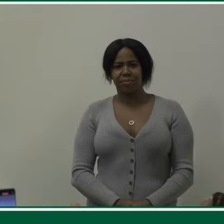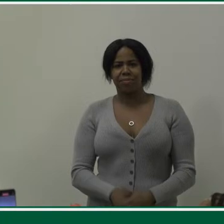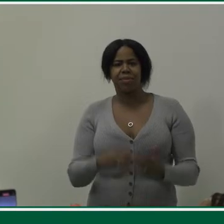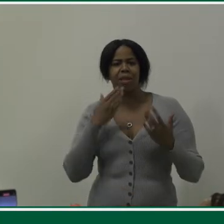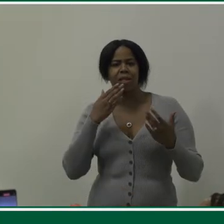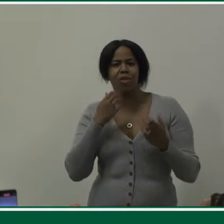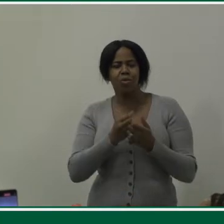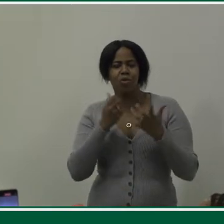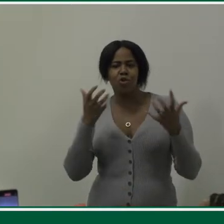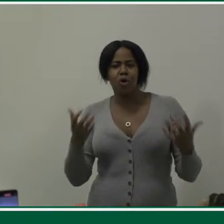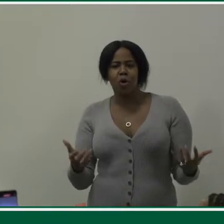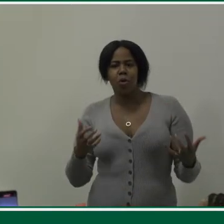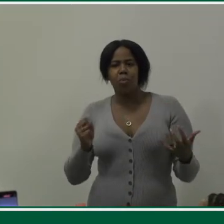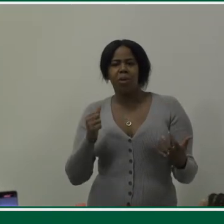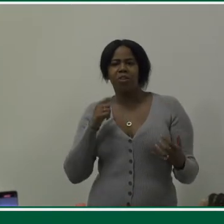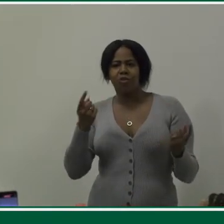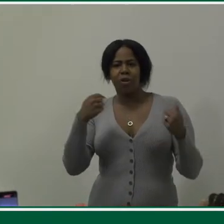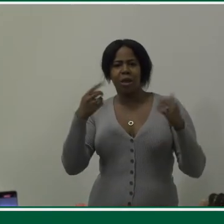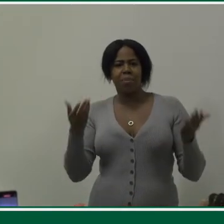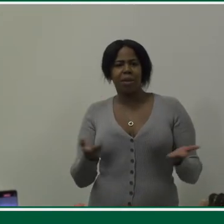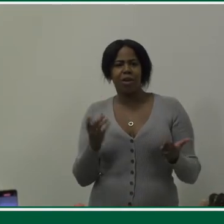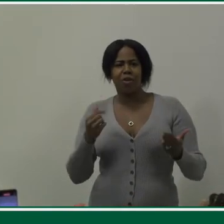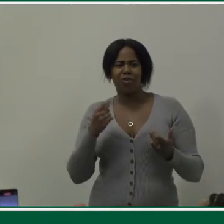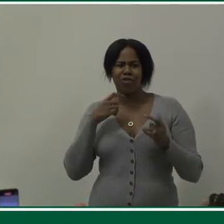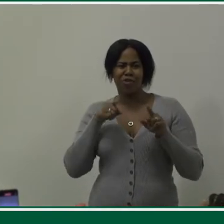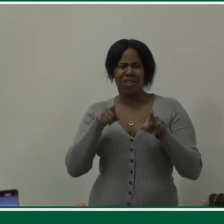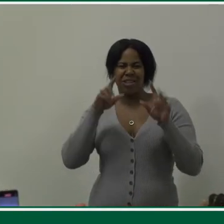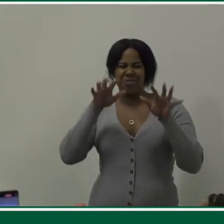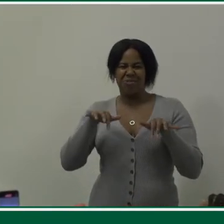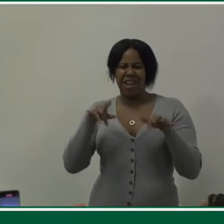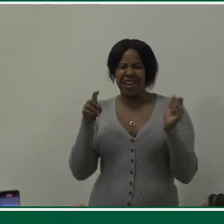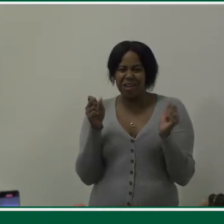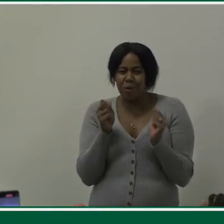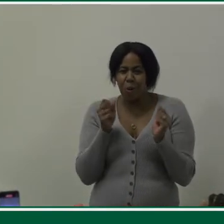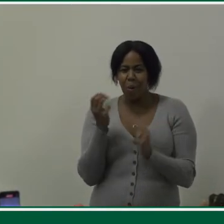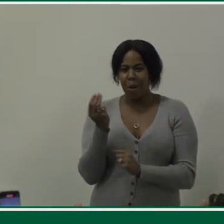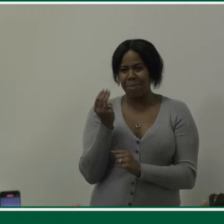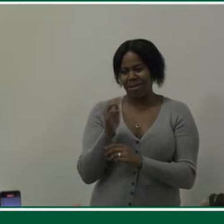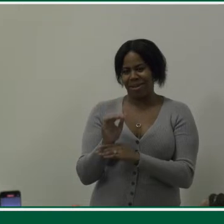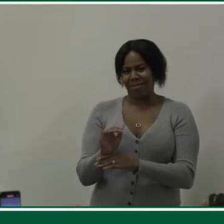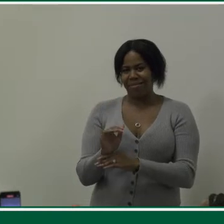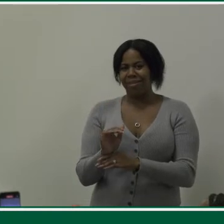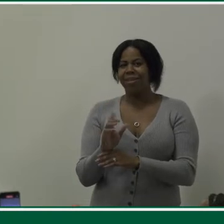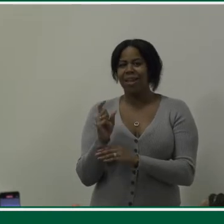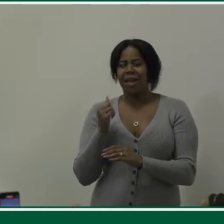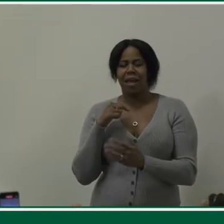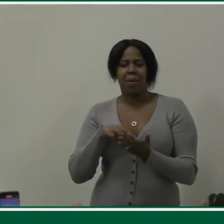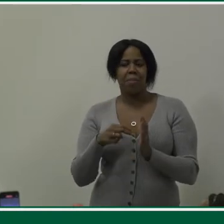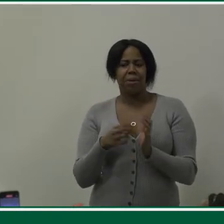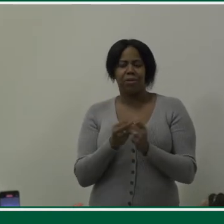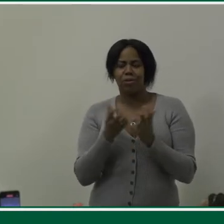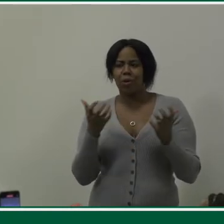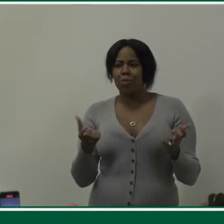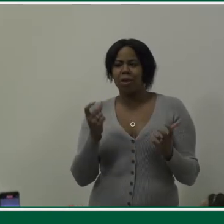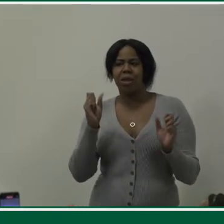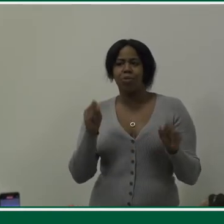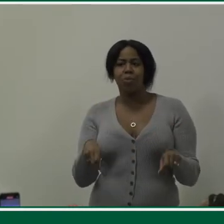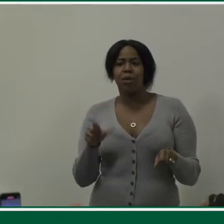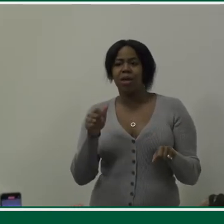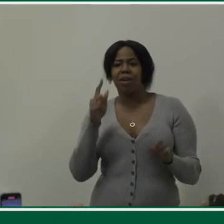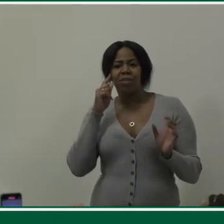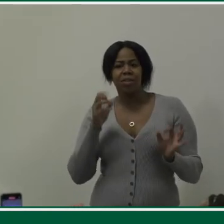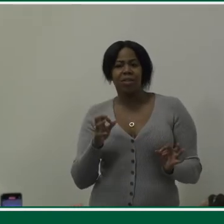Thank y'all so much for being here with us today on this rainy, cold Monday evening. It means so much, and you could have chosen to